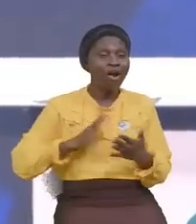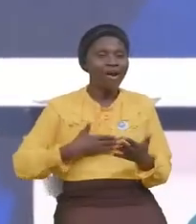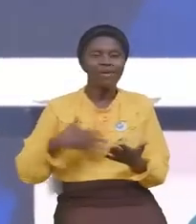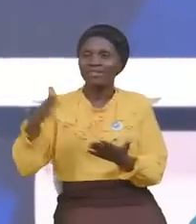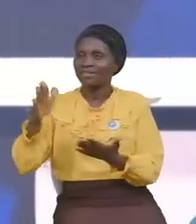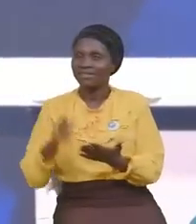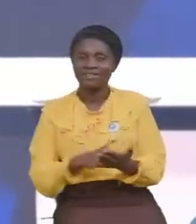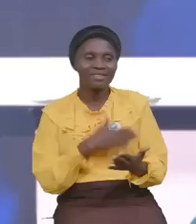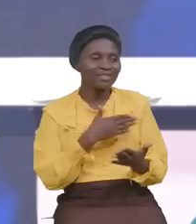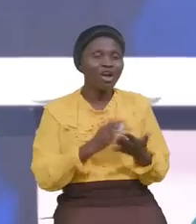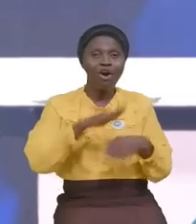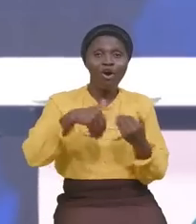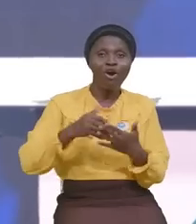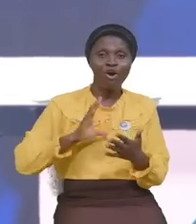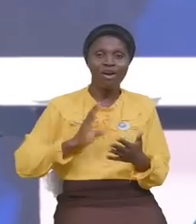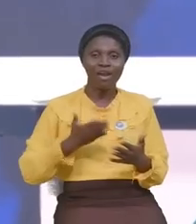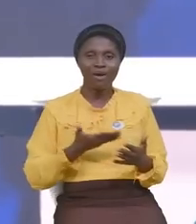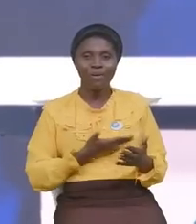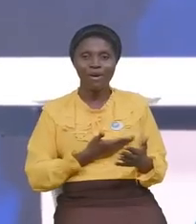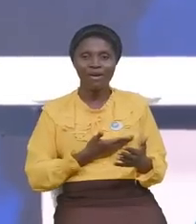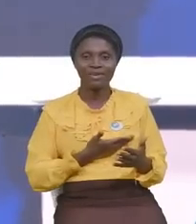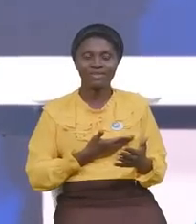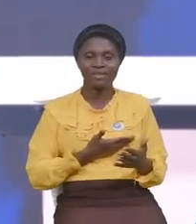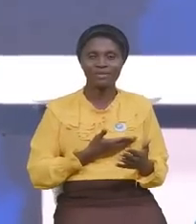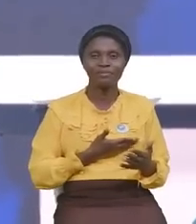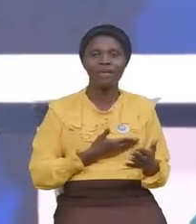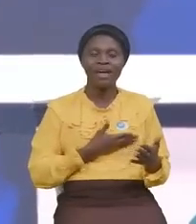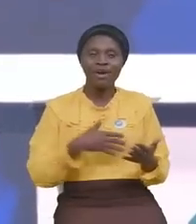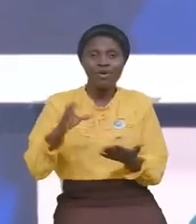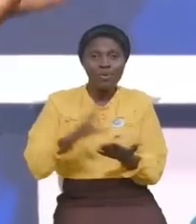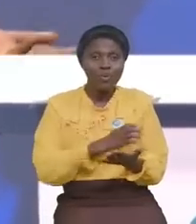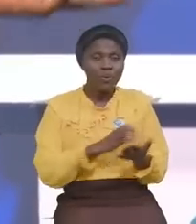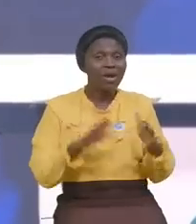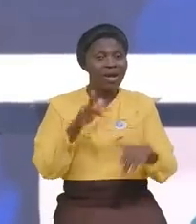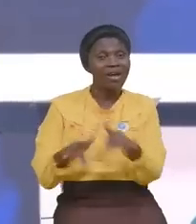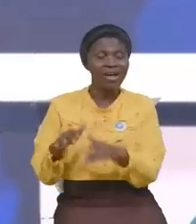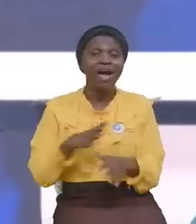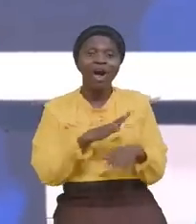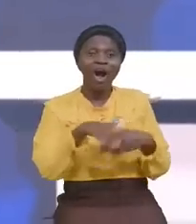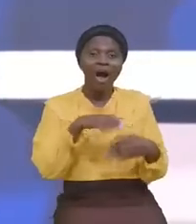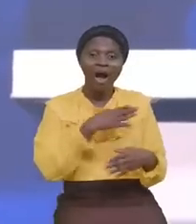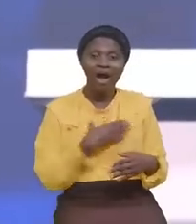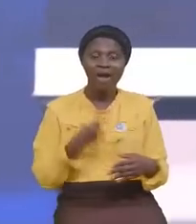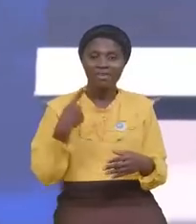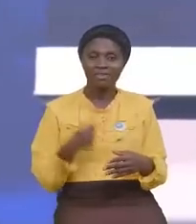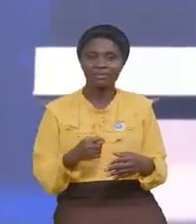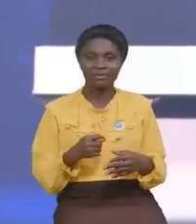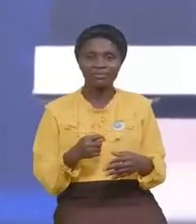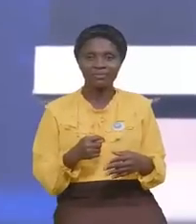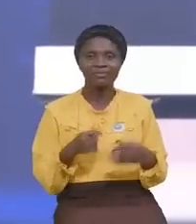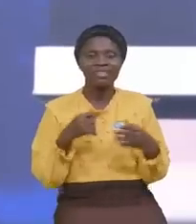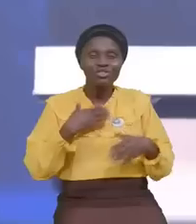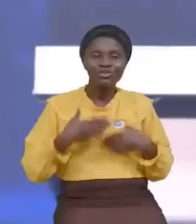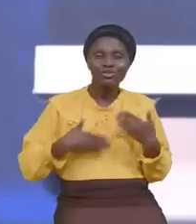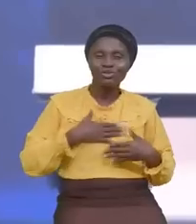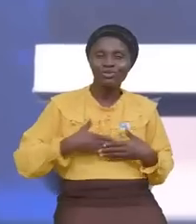all our, you know, rendition of the choir, and the artists from overseas, I enjoyed everything. If